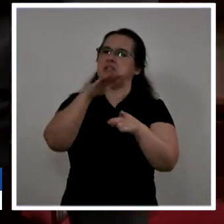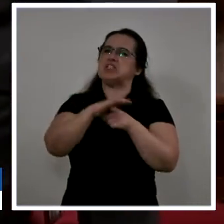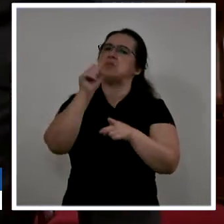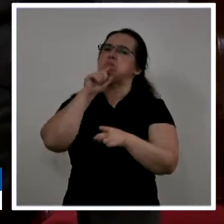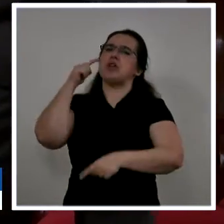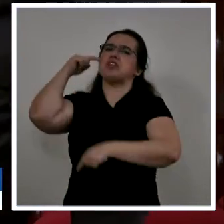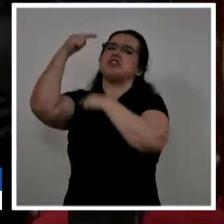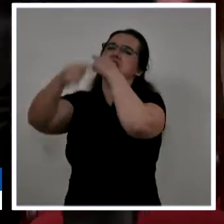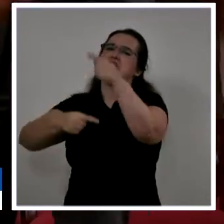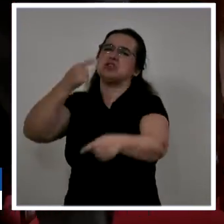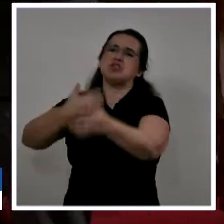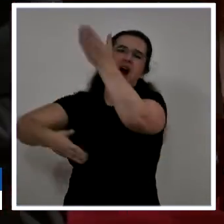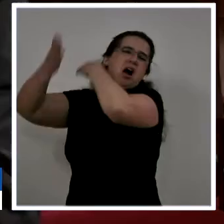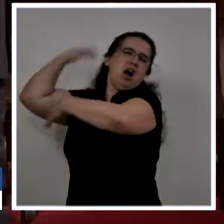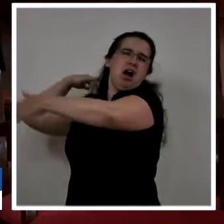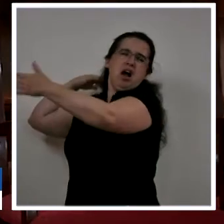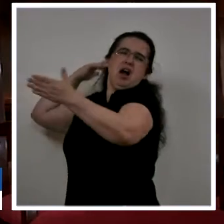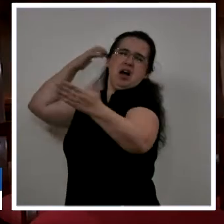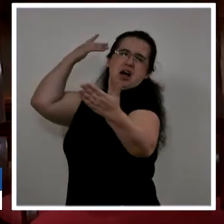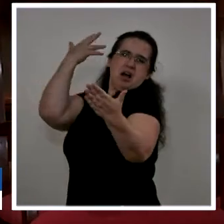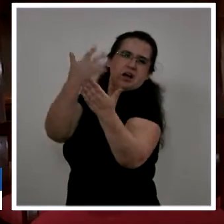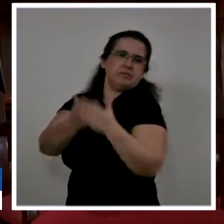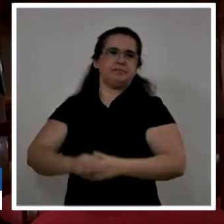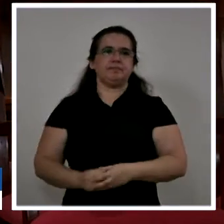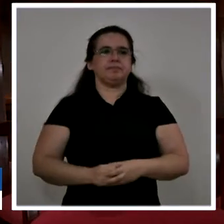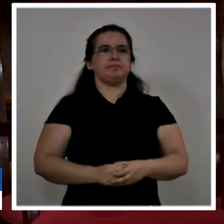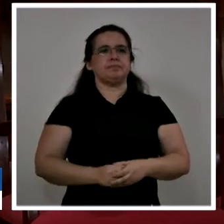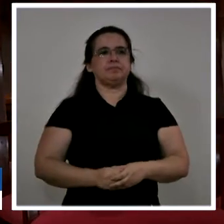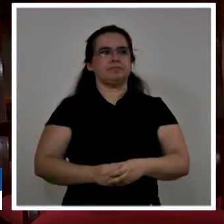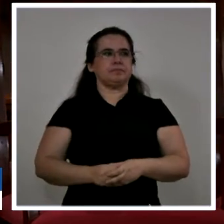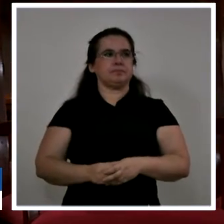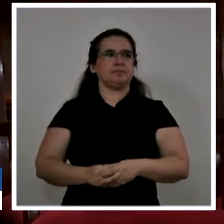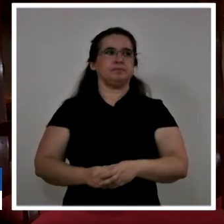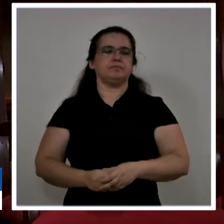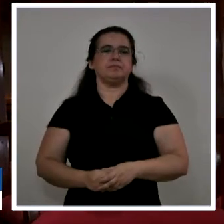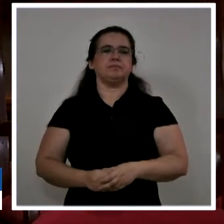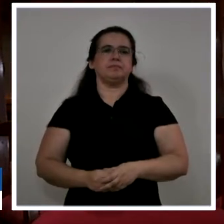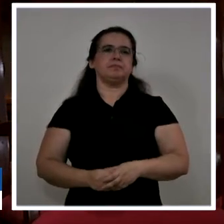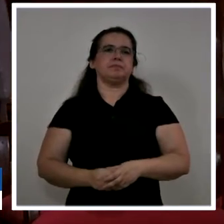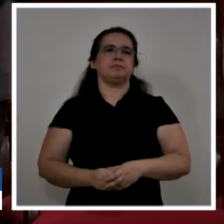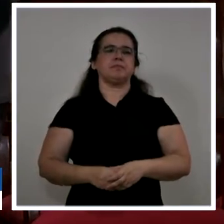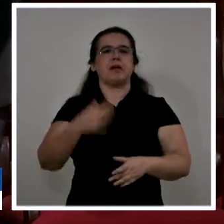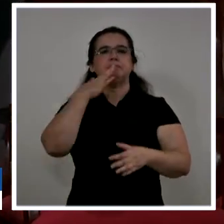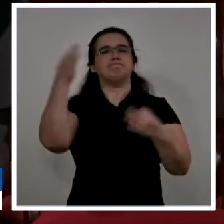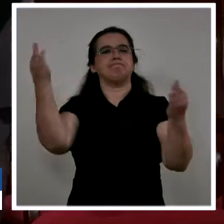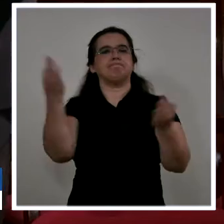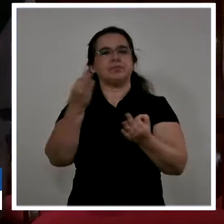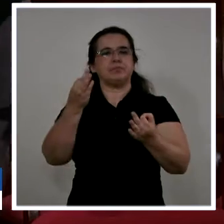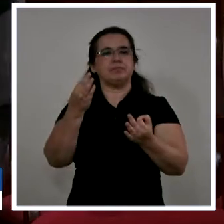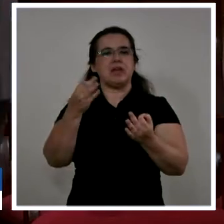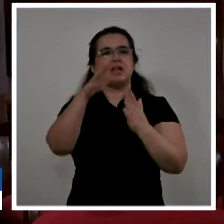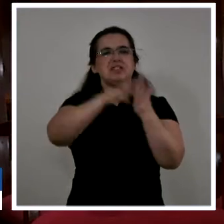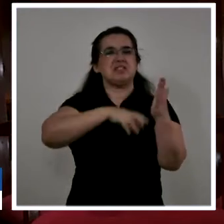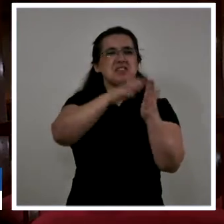várias gerações atrás. Now there are literally hundreds of statements to this effect. E na verdade há centenas de